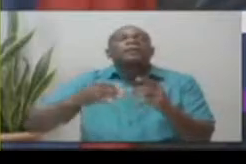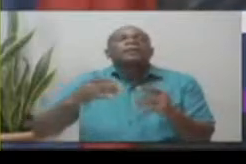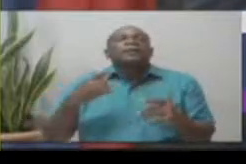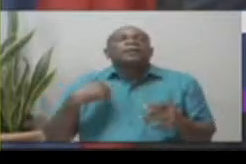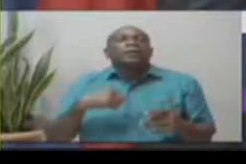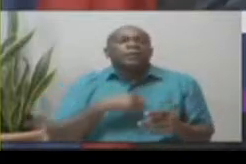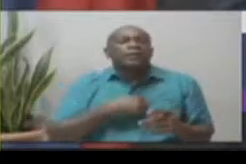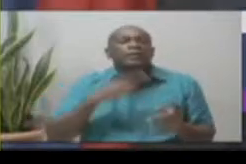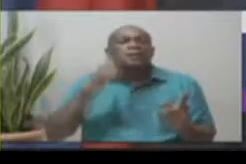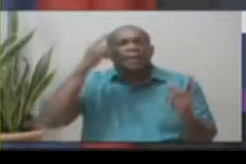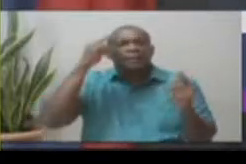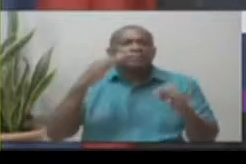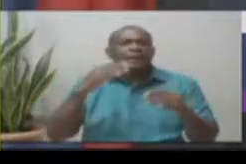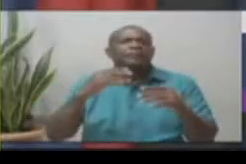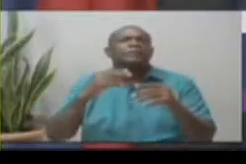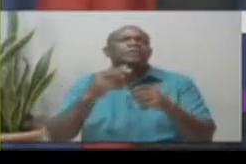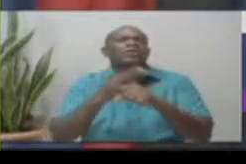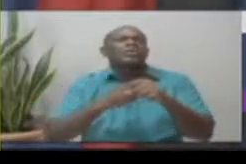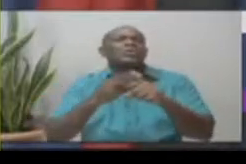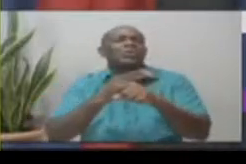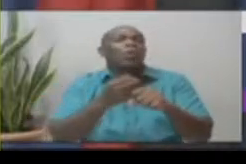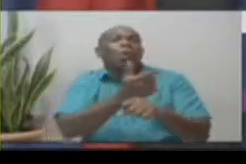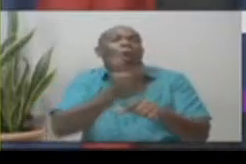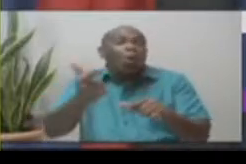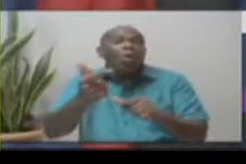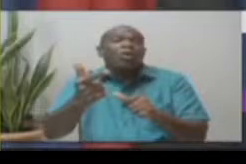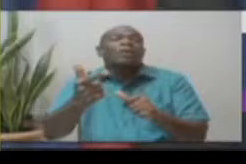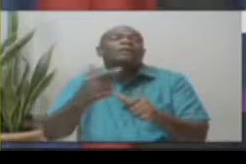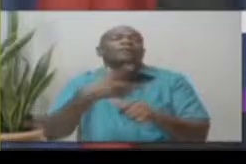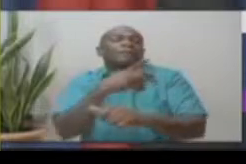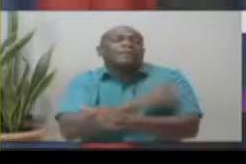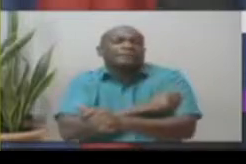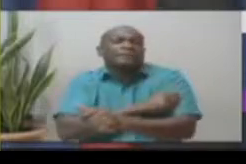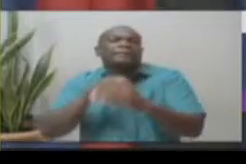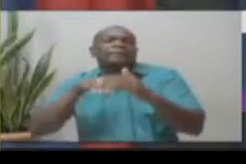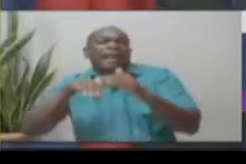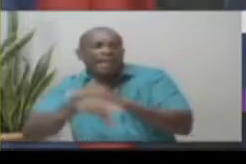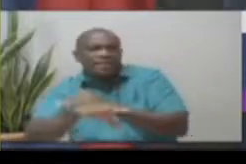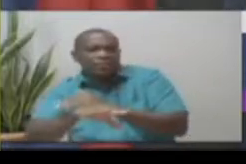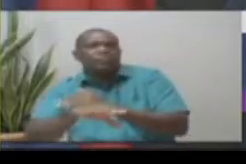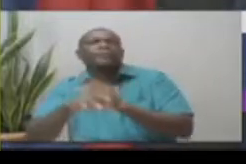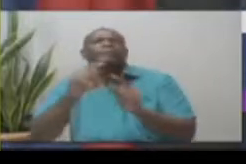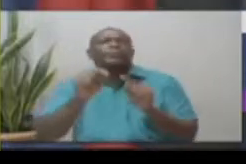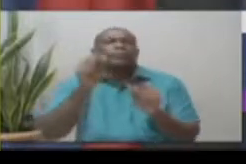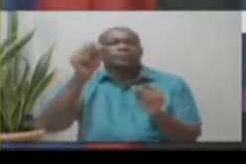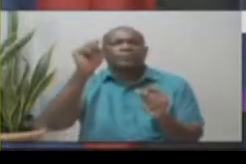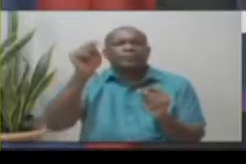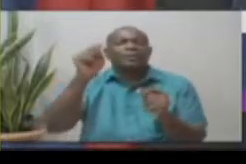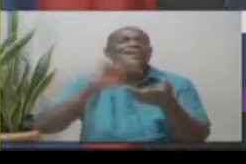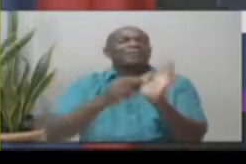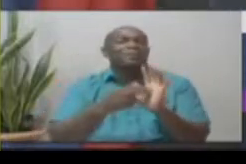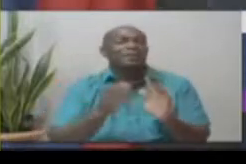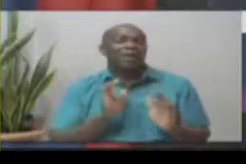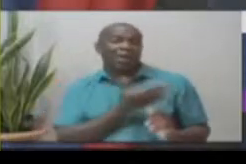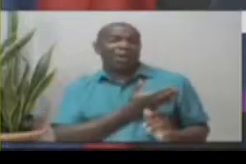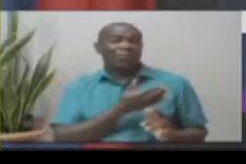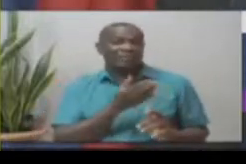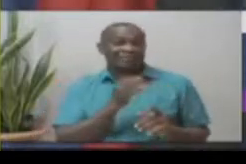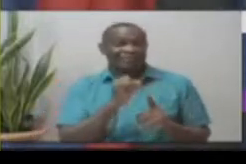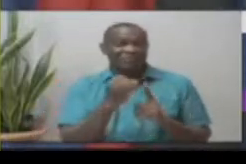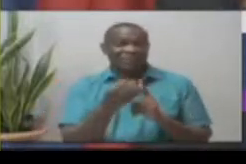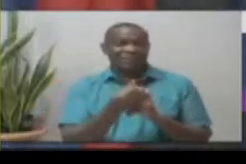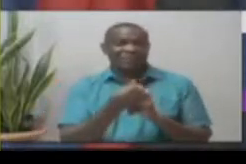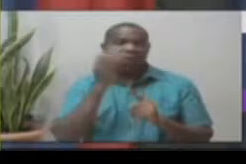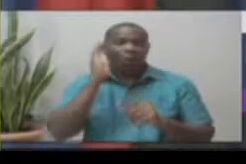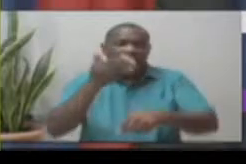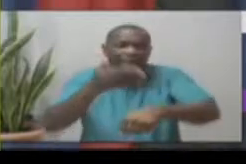will then be in a much better position than we were any time before, or in fact, that we